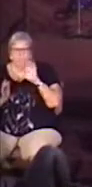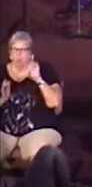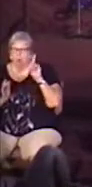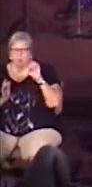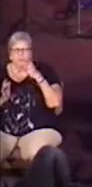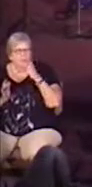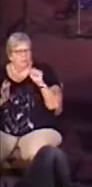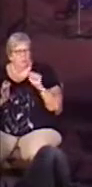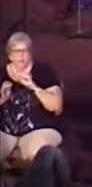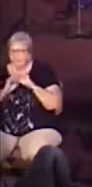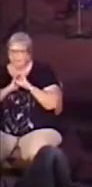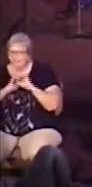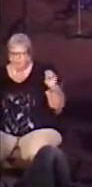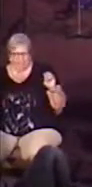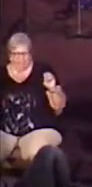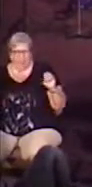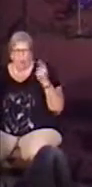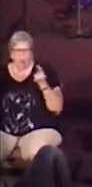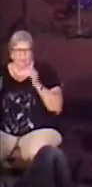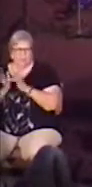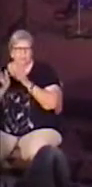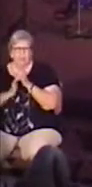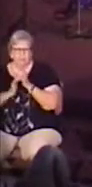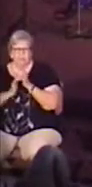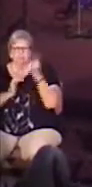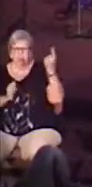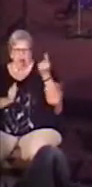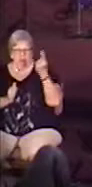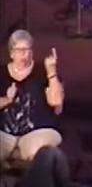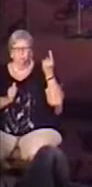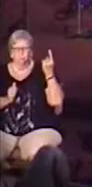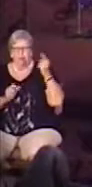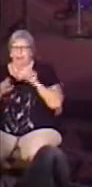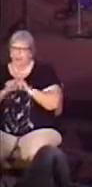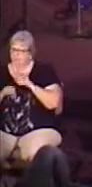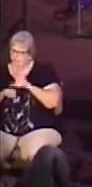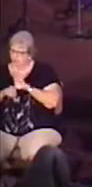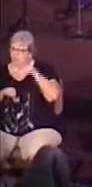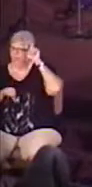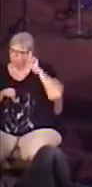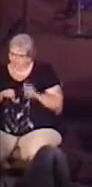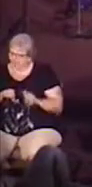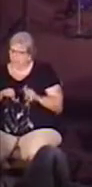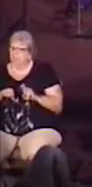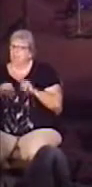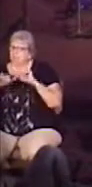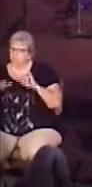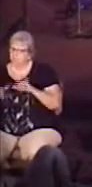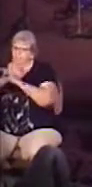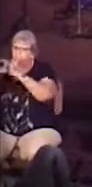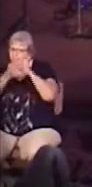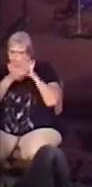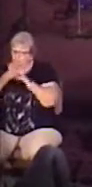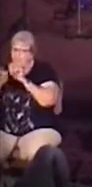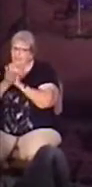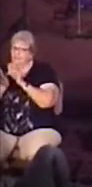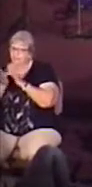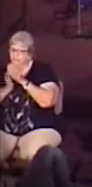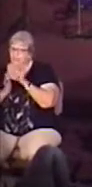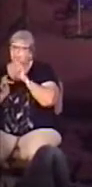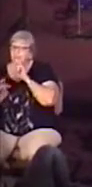anyone, and not anything. It is Jesus and him alone. And so as a church, we have to be unified that Jesus is the